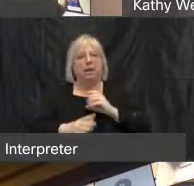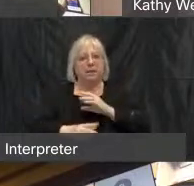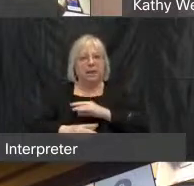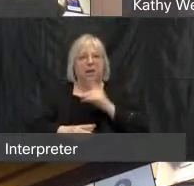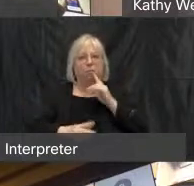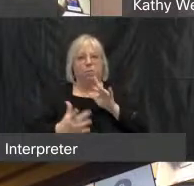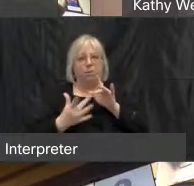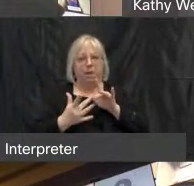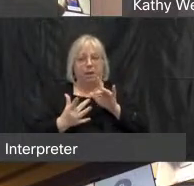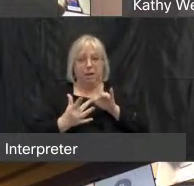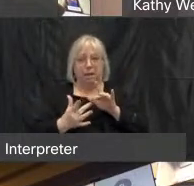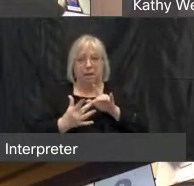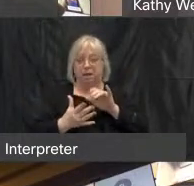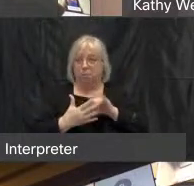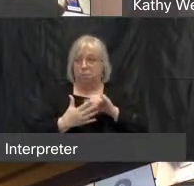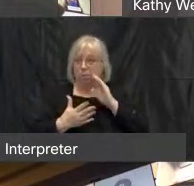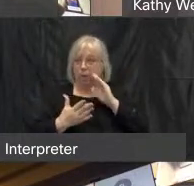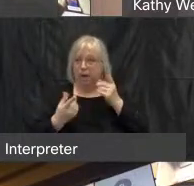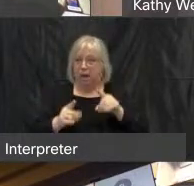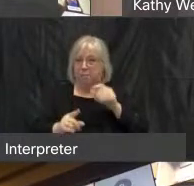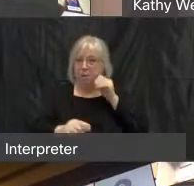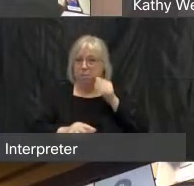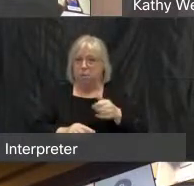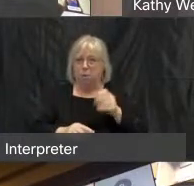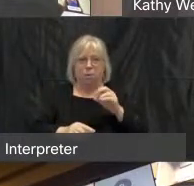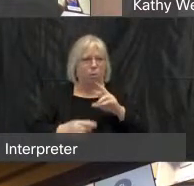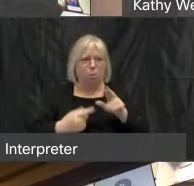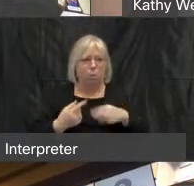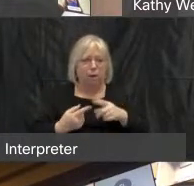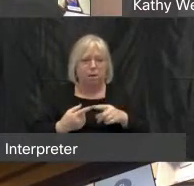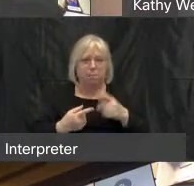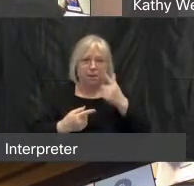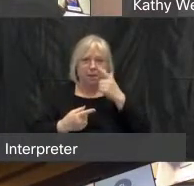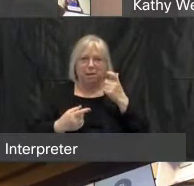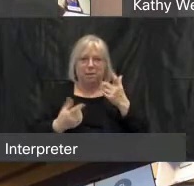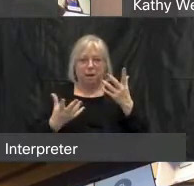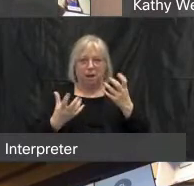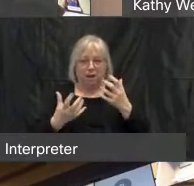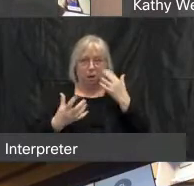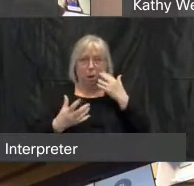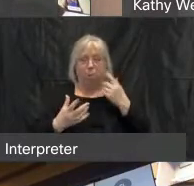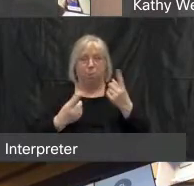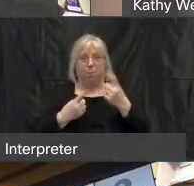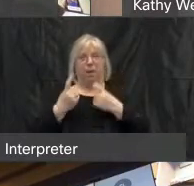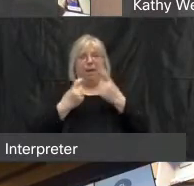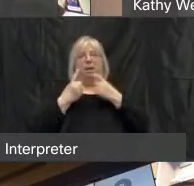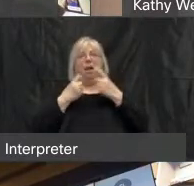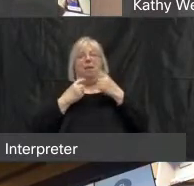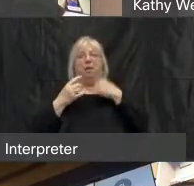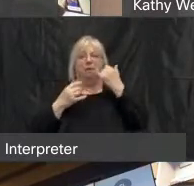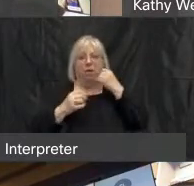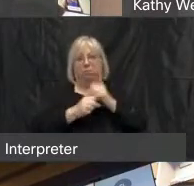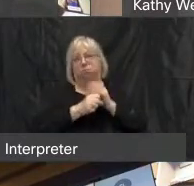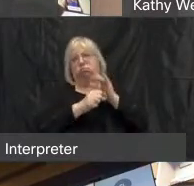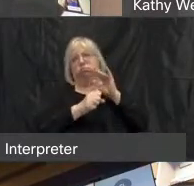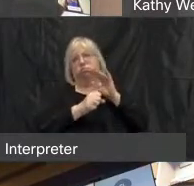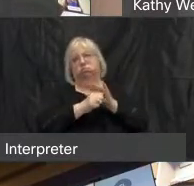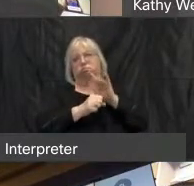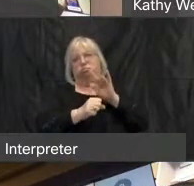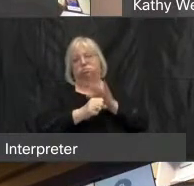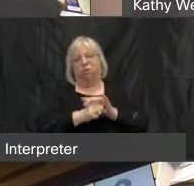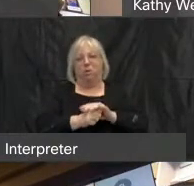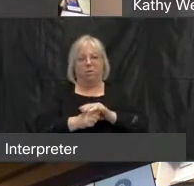will be making contact. Is that on tomorrow or when? Because I'm going to get that question. My phone's blowing up over here.